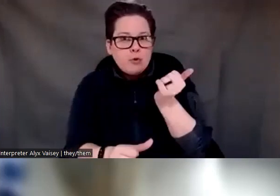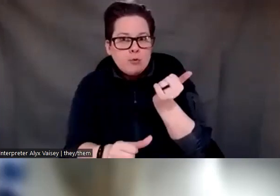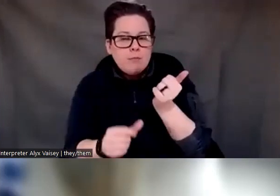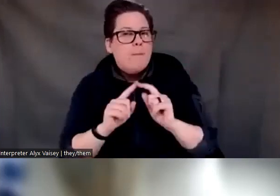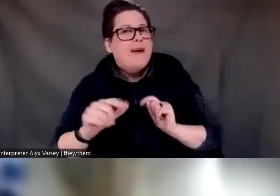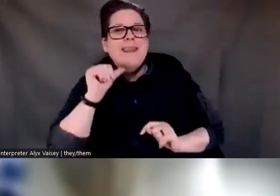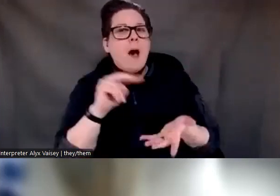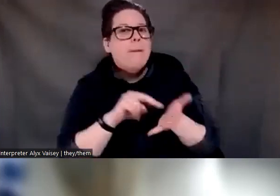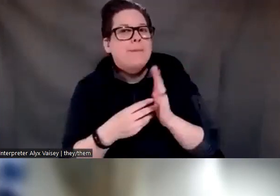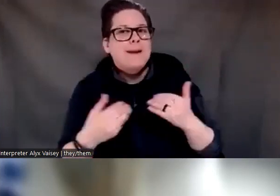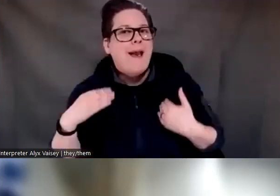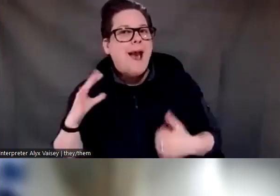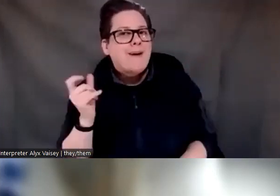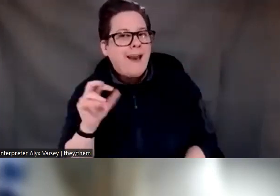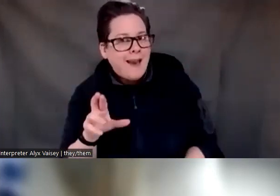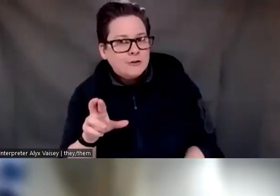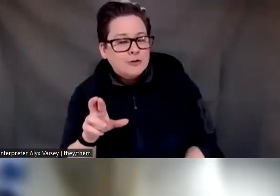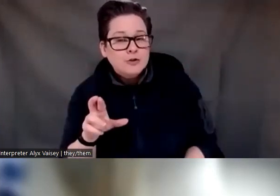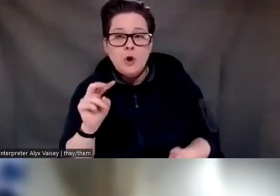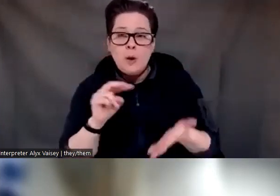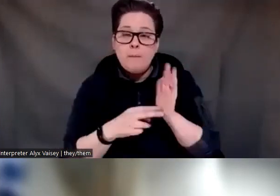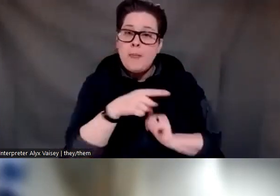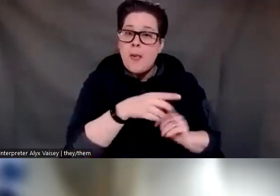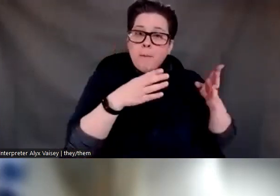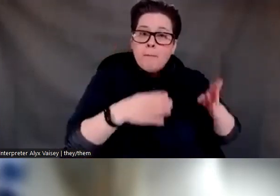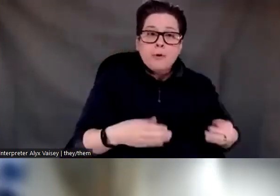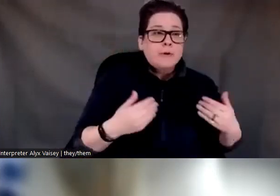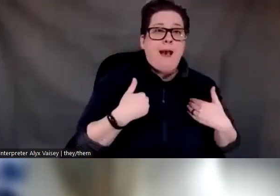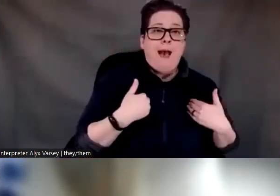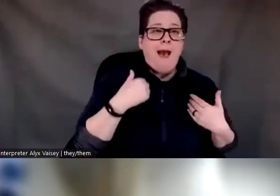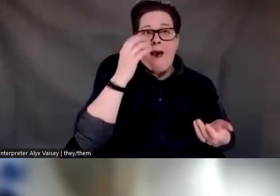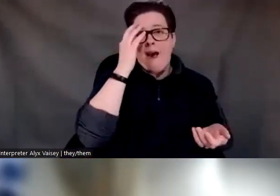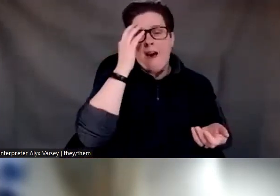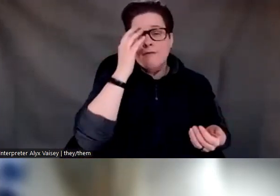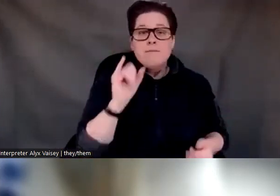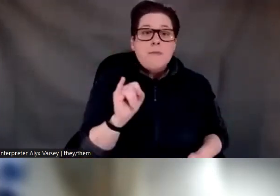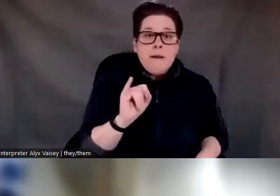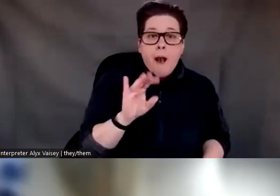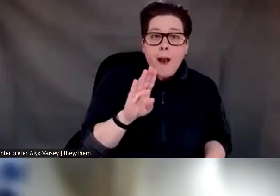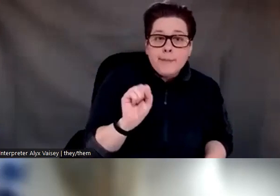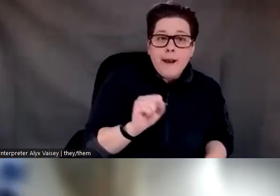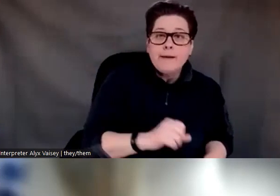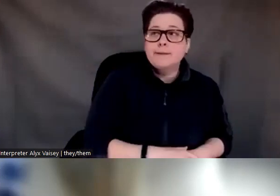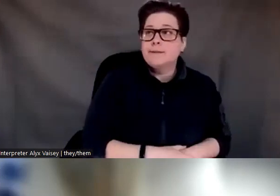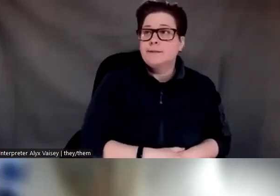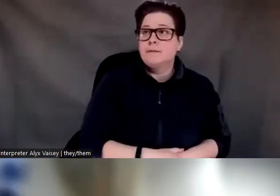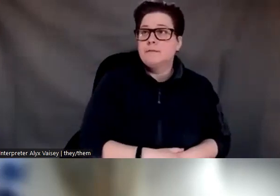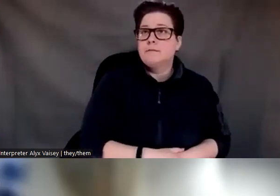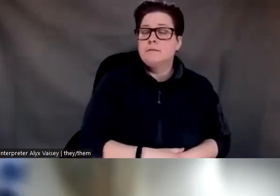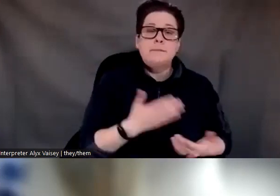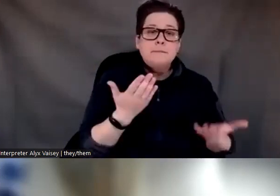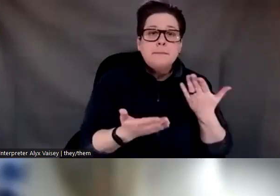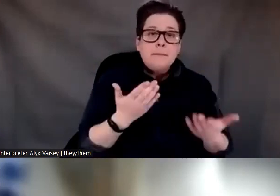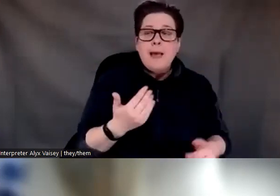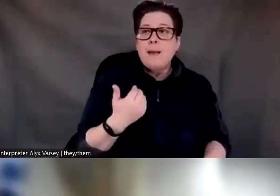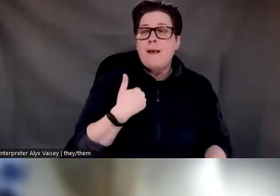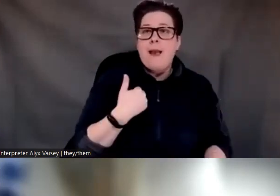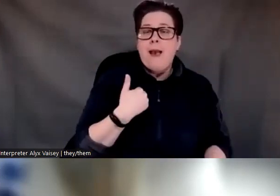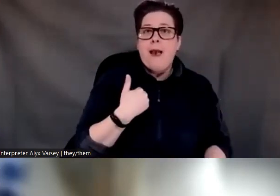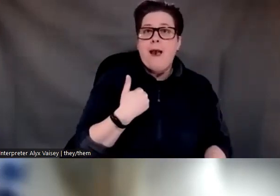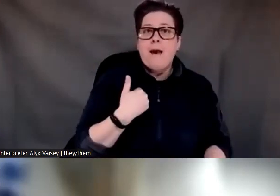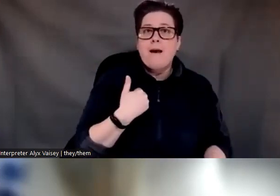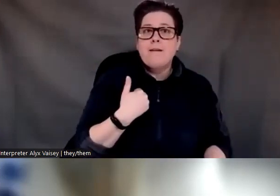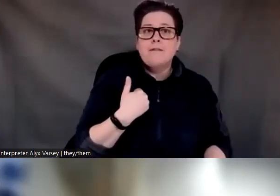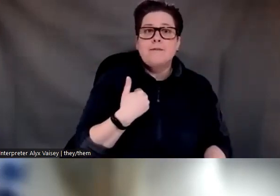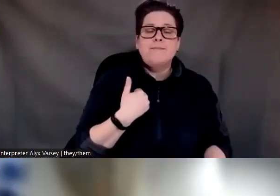cancer. So if someone has inflammatory bowel disease, or if they have something